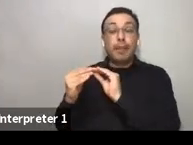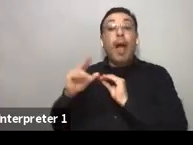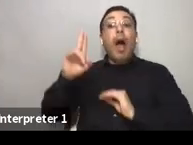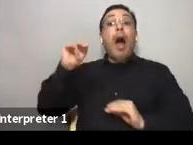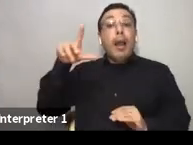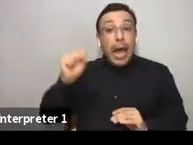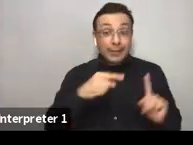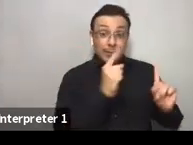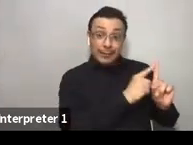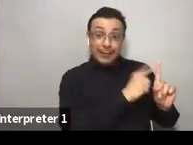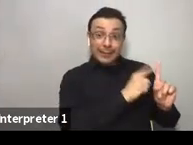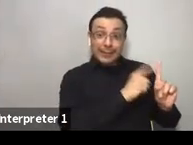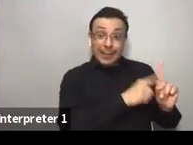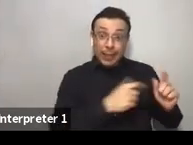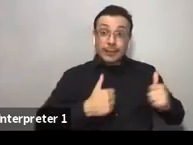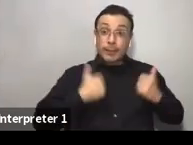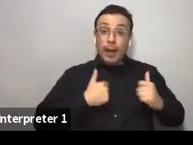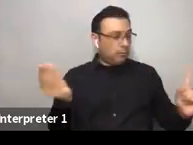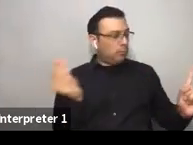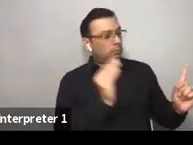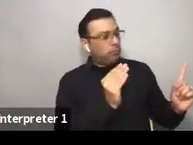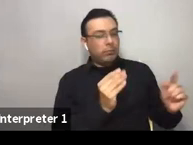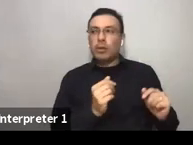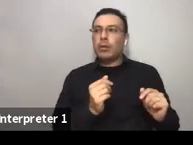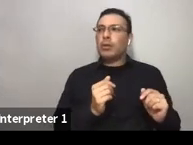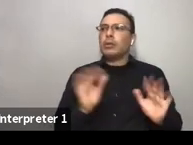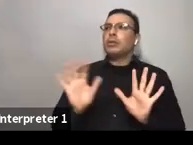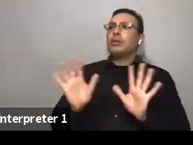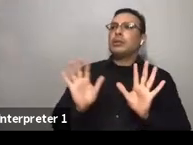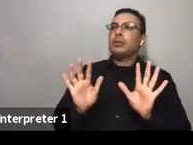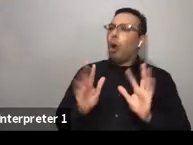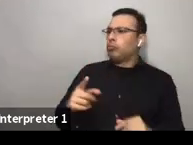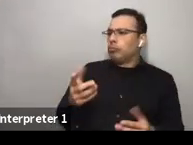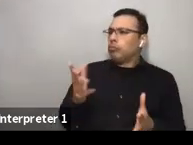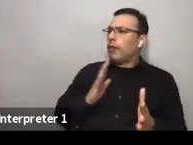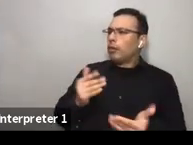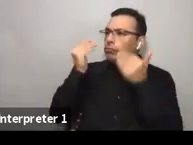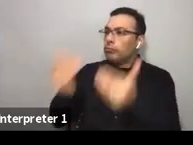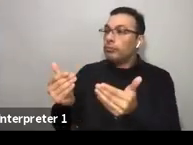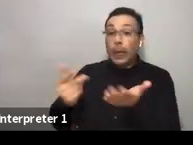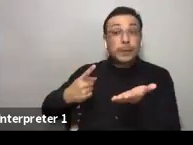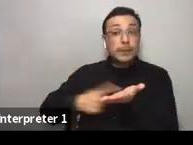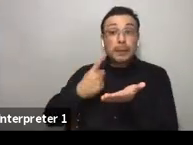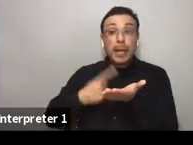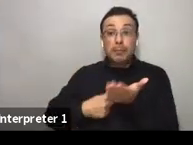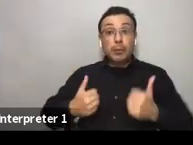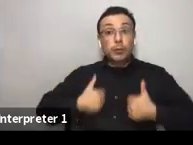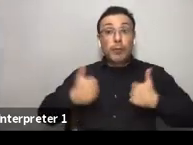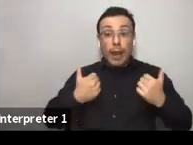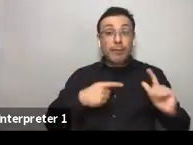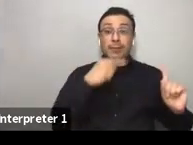subpoena. Again, always deferring to what does the survivor want. There are cases, there are circumstances where a survivor might want